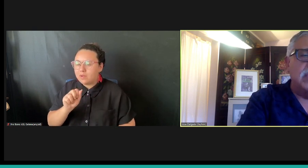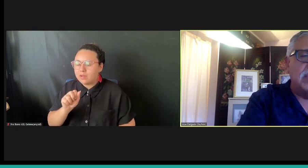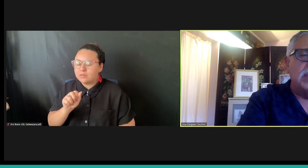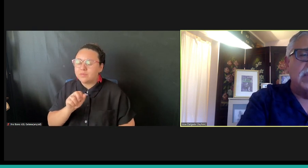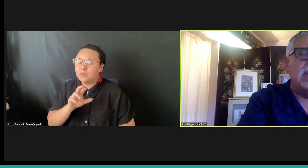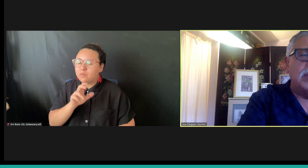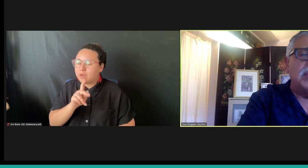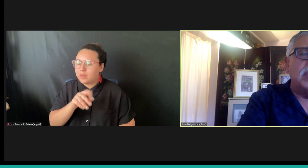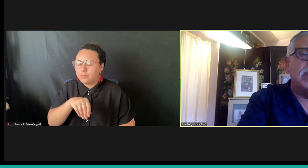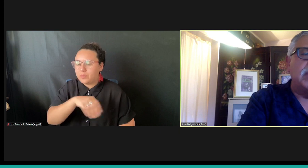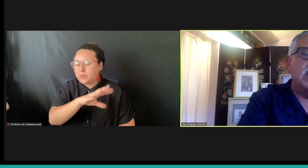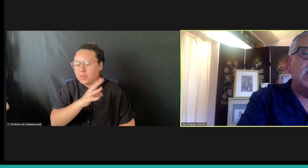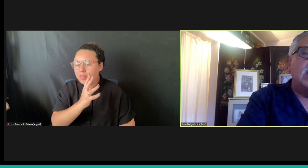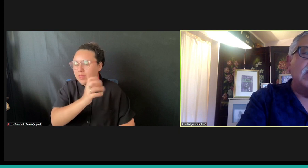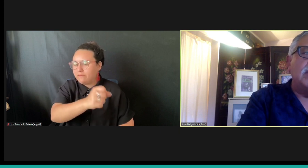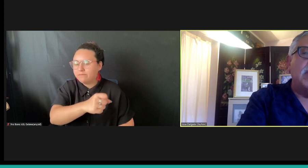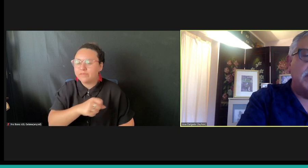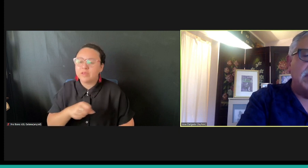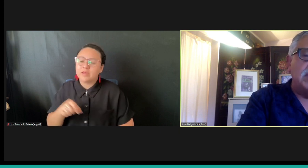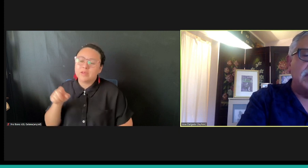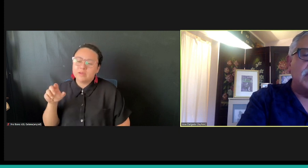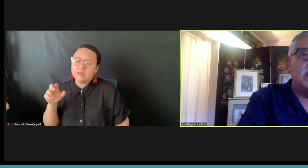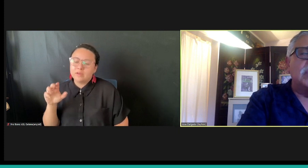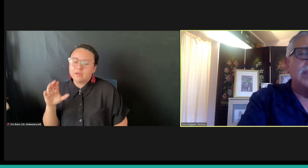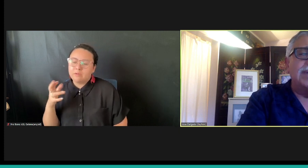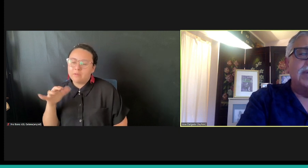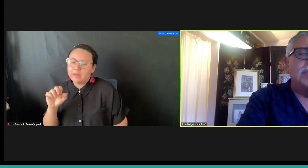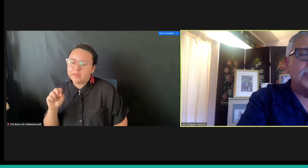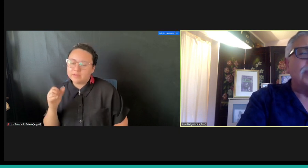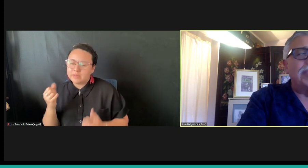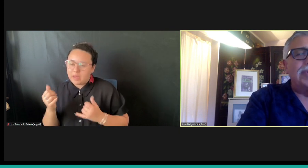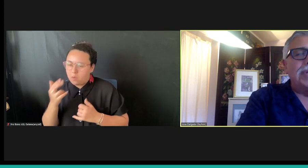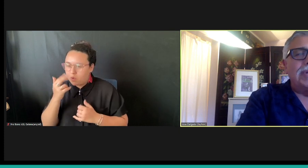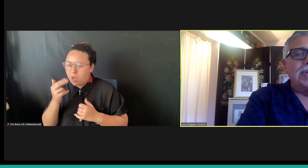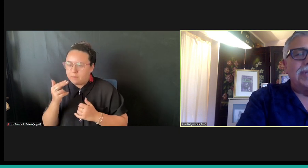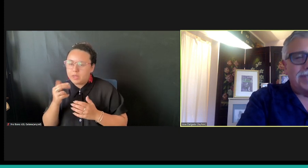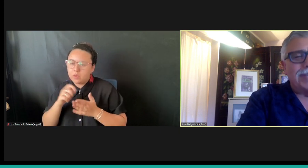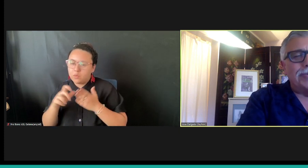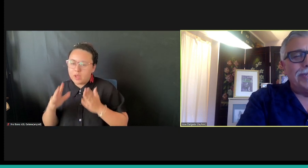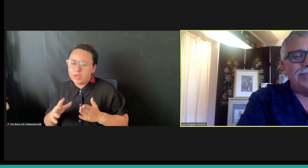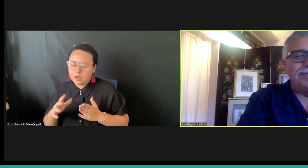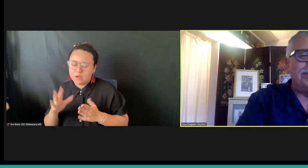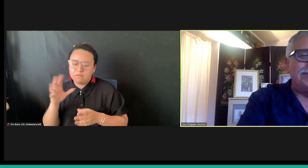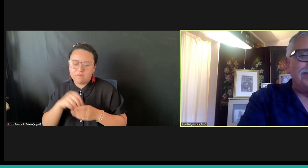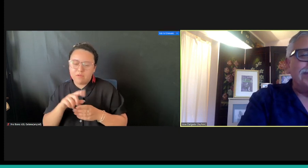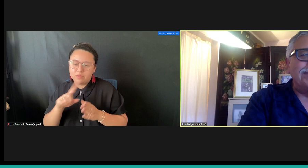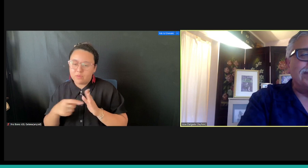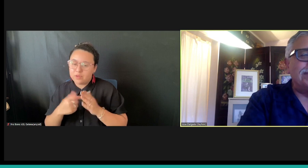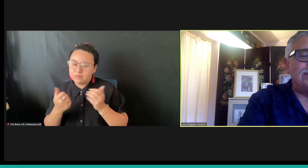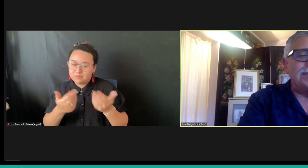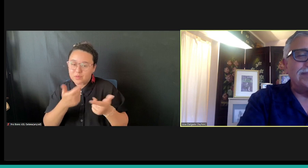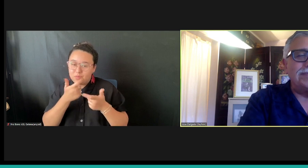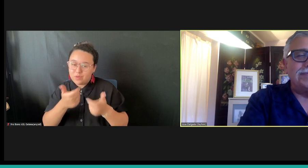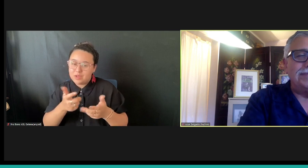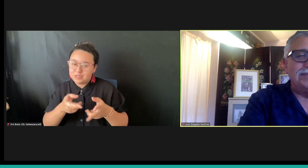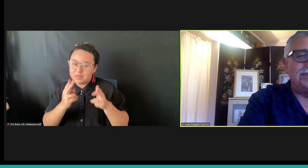who's now a comedy writer, may have been in this role. So let's take it away.